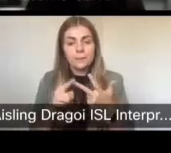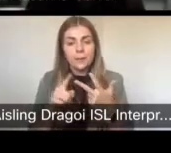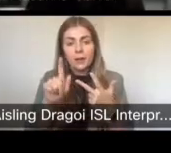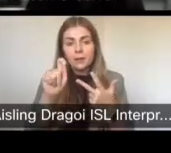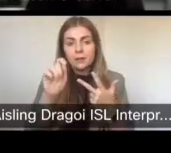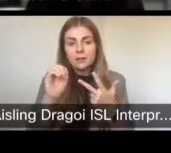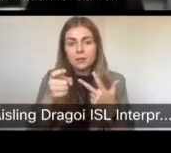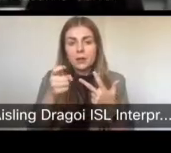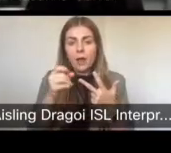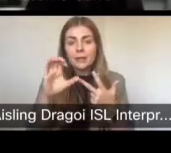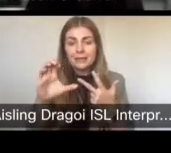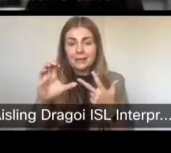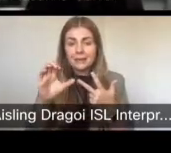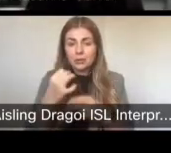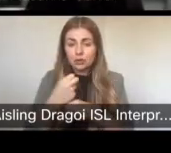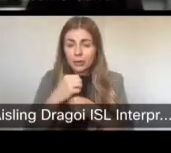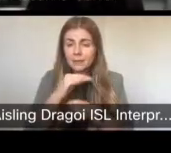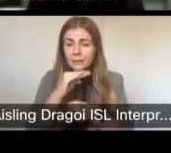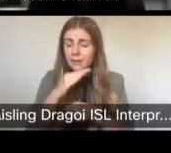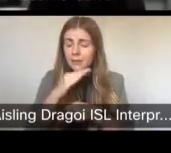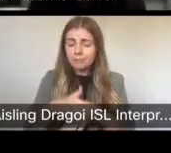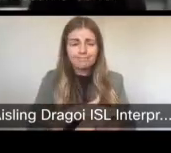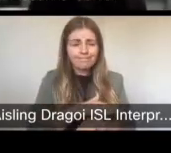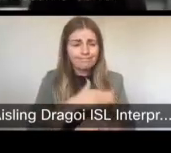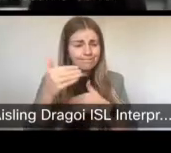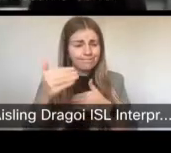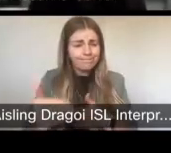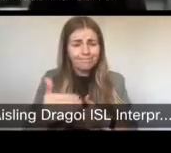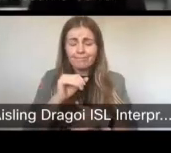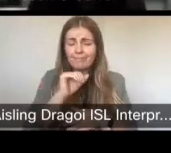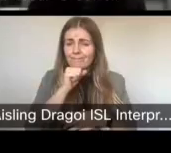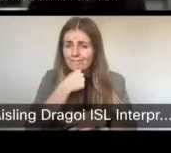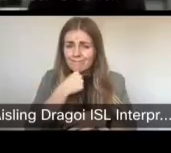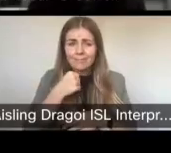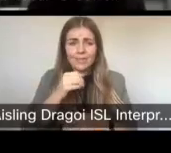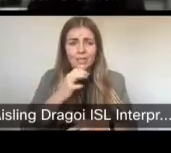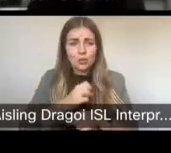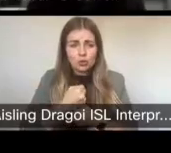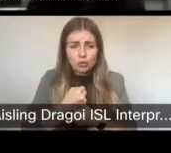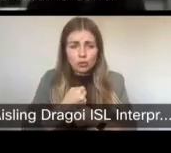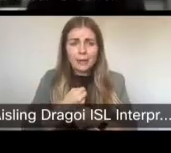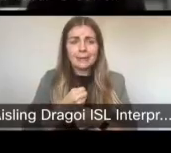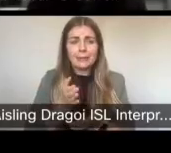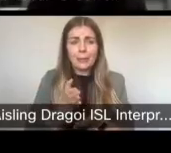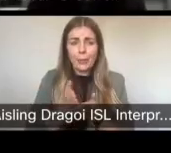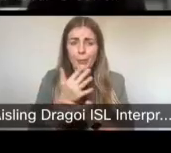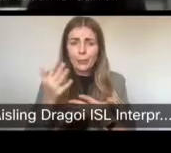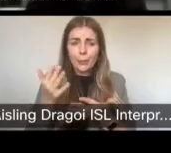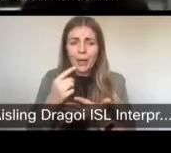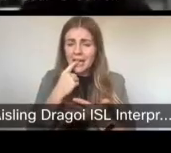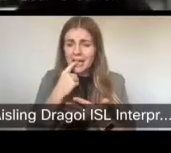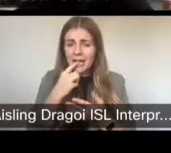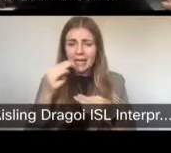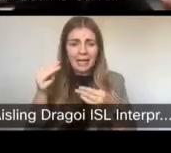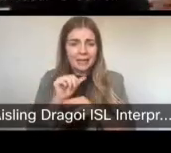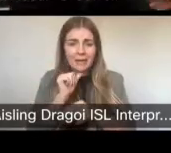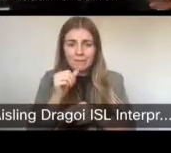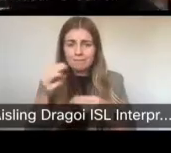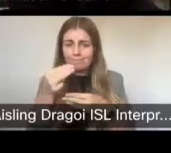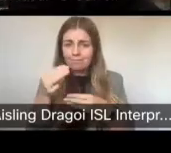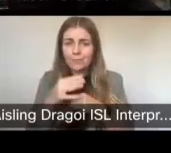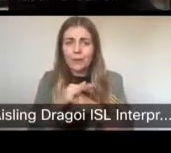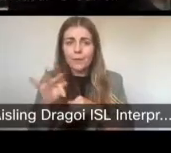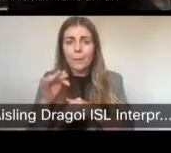have strong and prolonged activation of stress responses systems in the answer of buffering protection. I have to explain that this